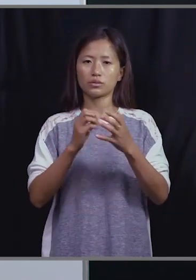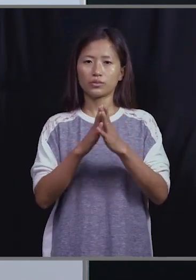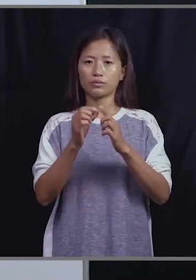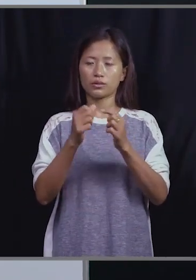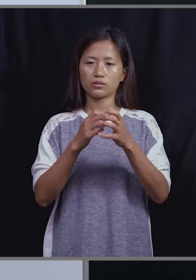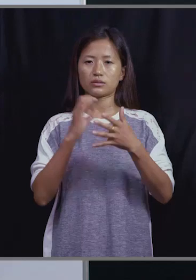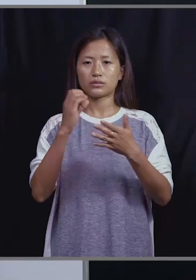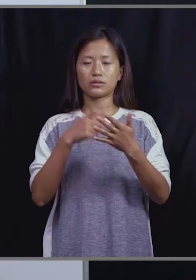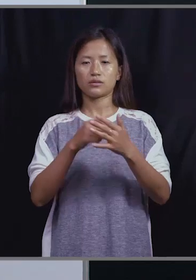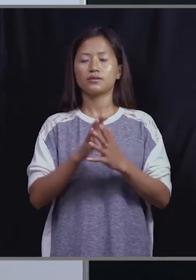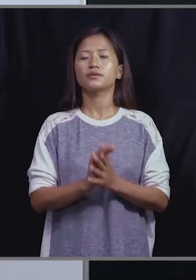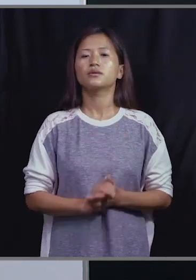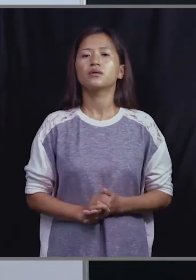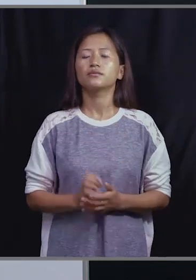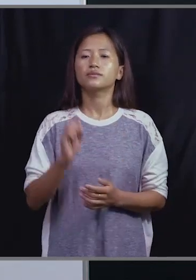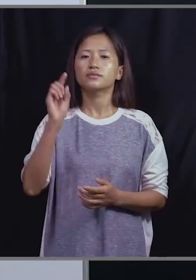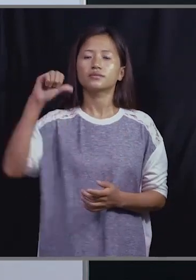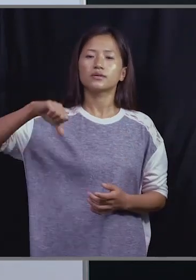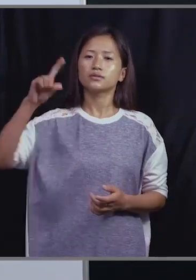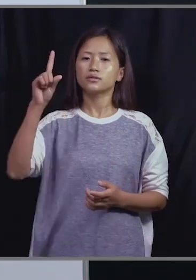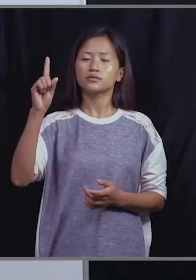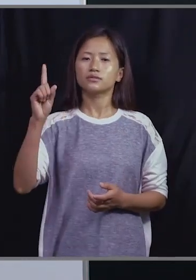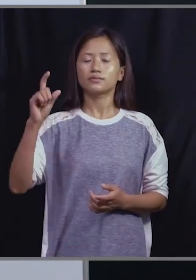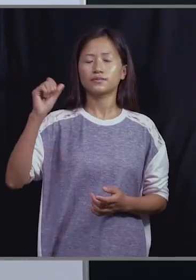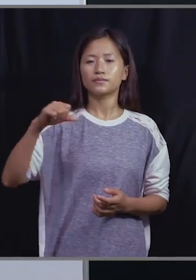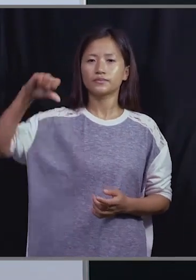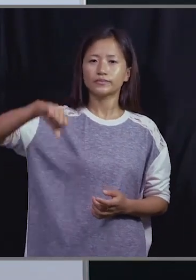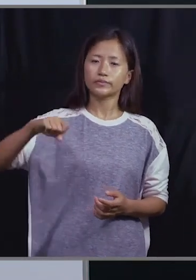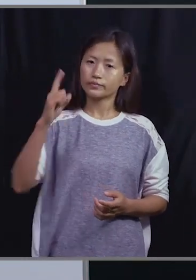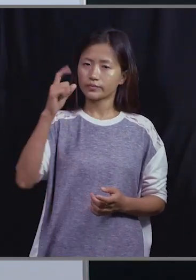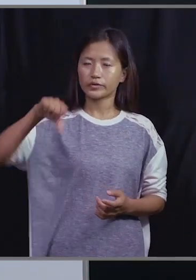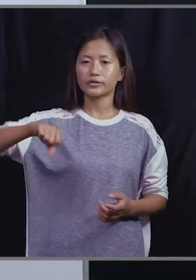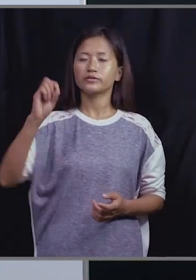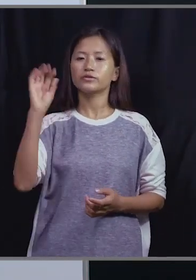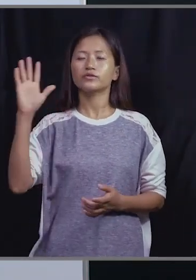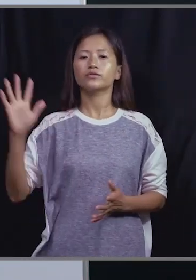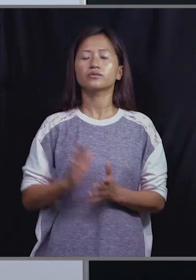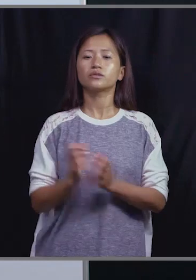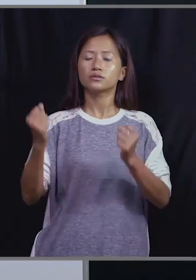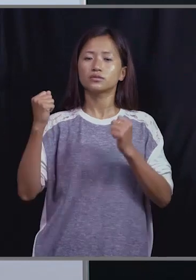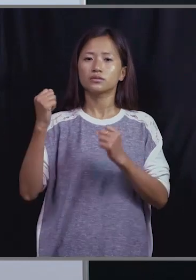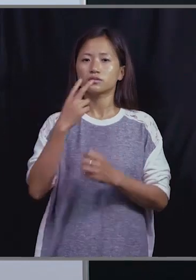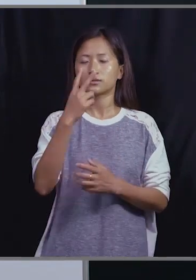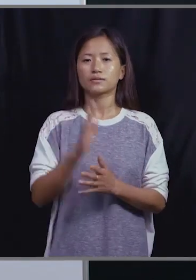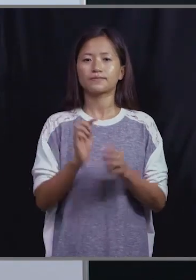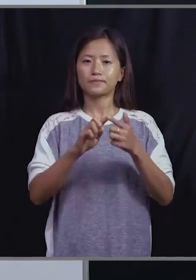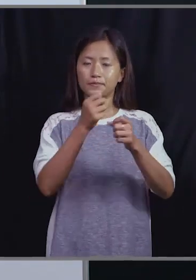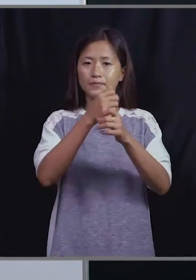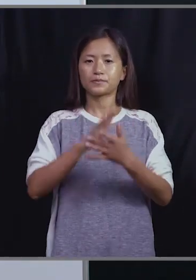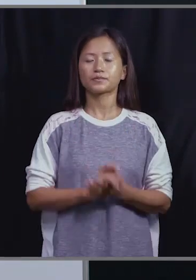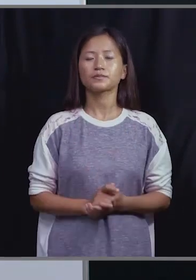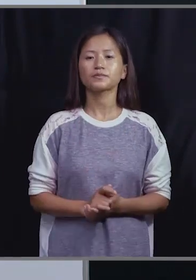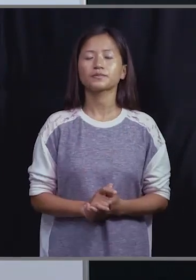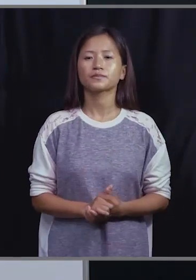in 1955. It is a military alliance so that she could strengthen herself in the